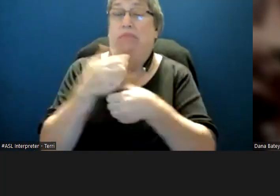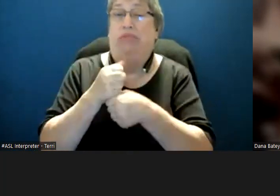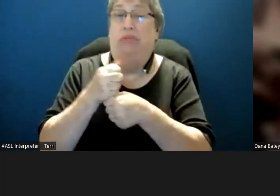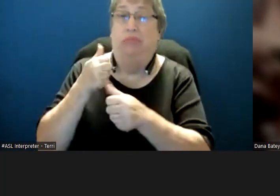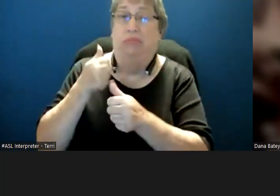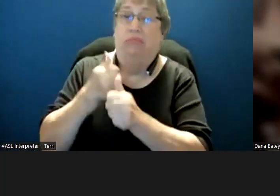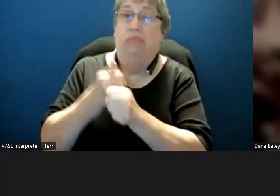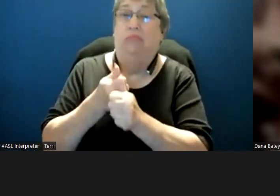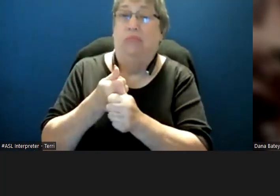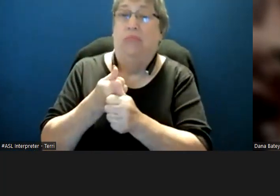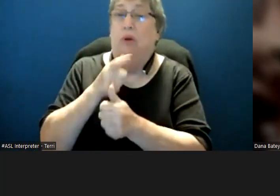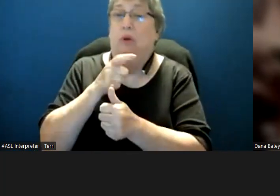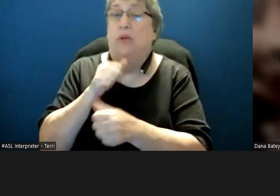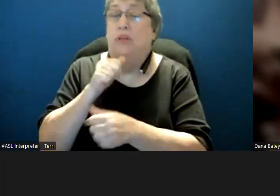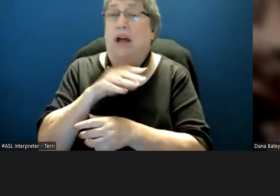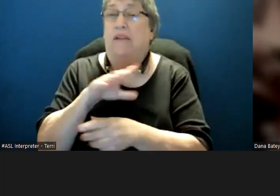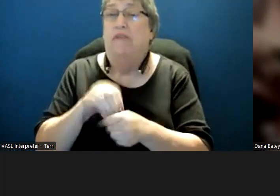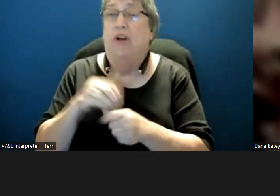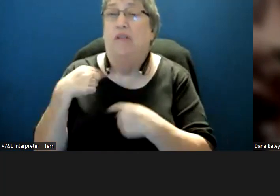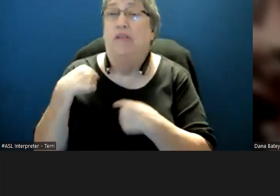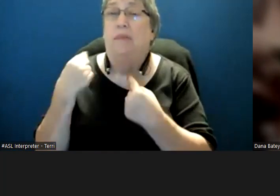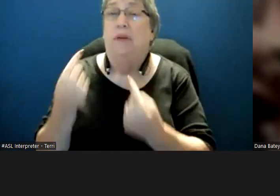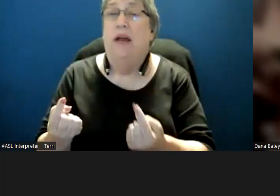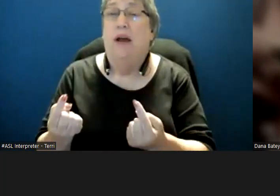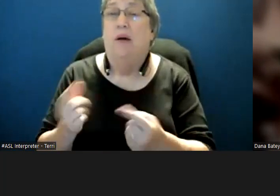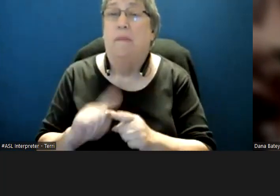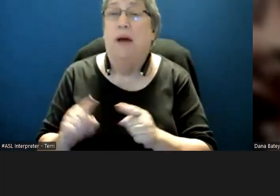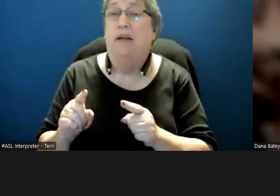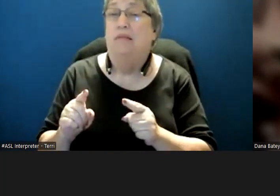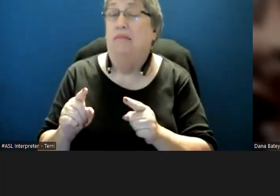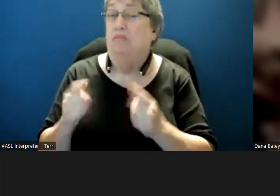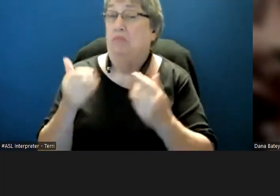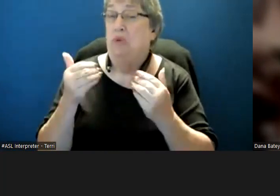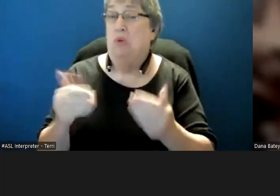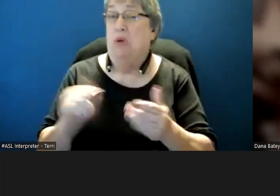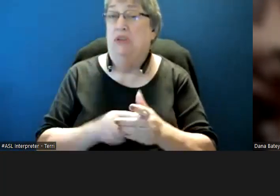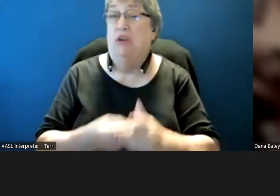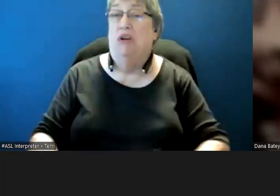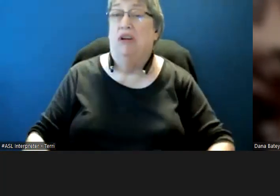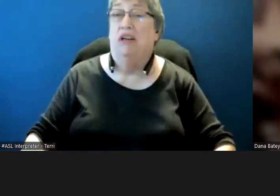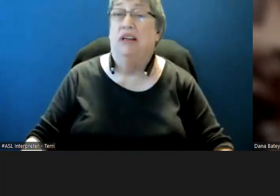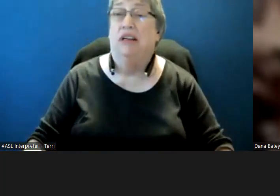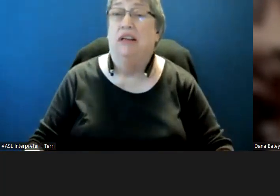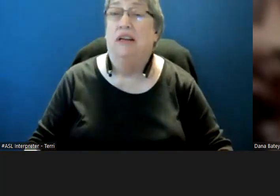been part of the group yet, but feel free to get started.